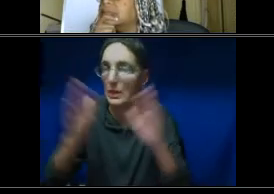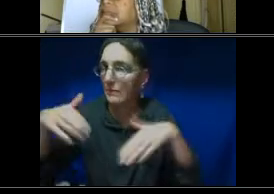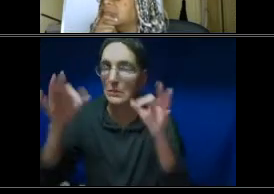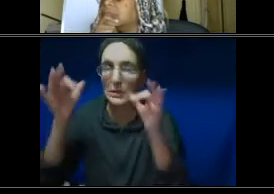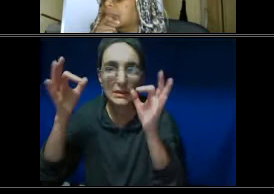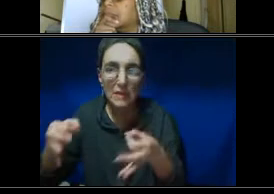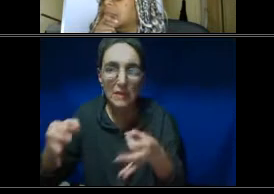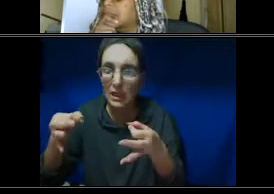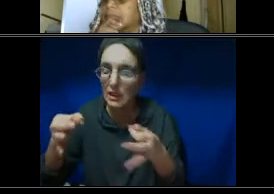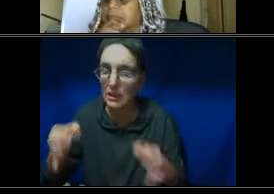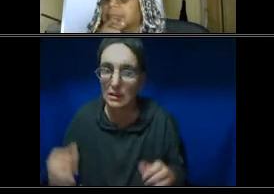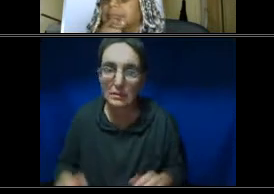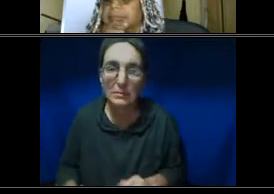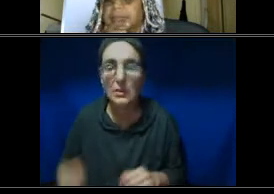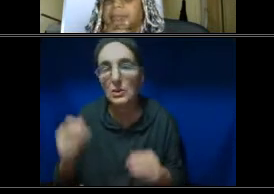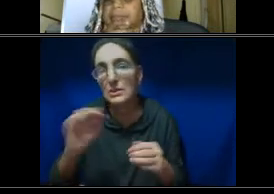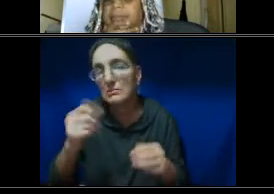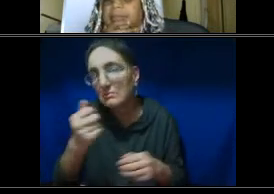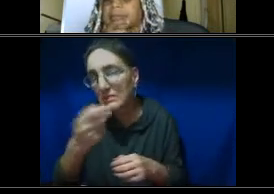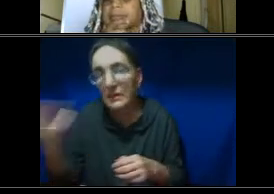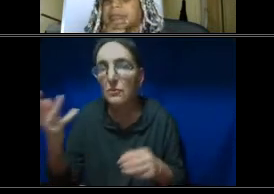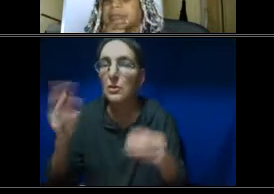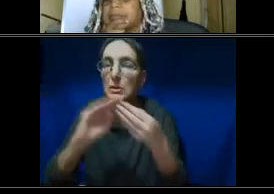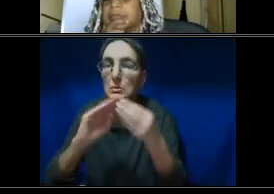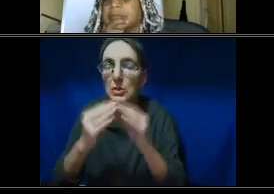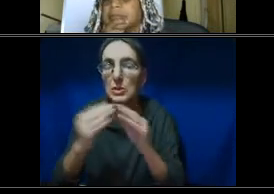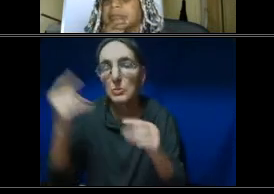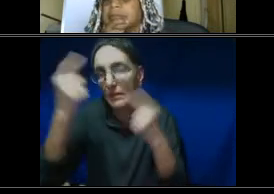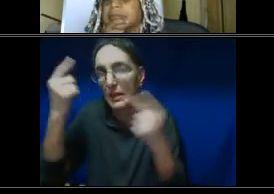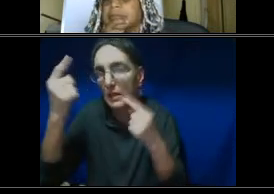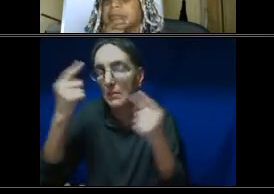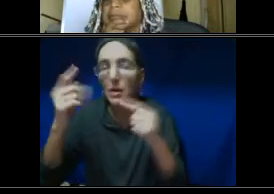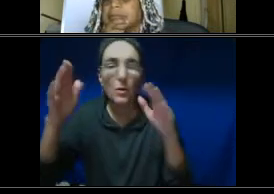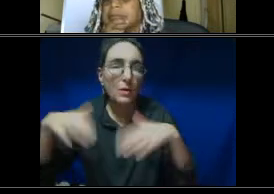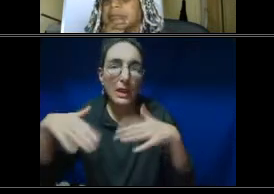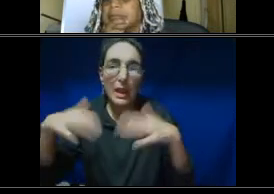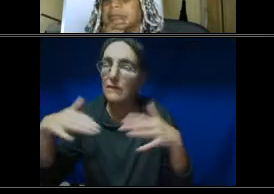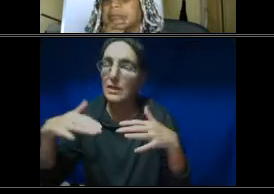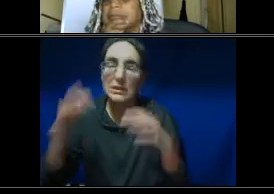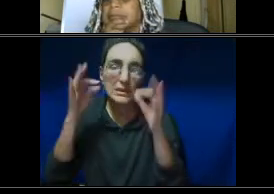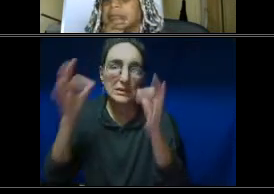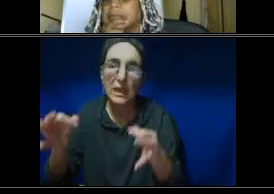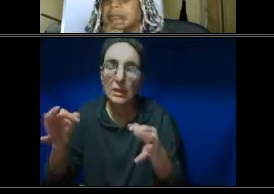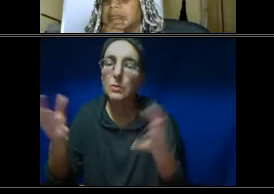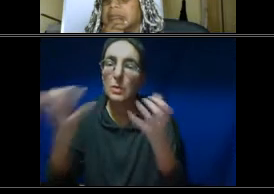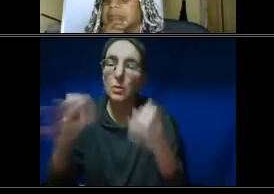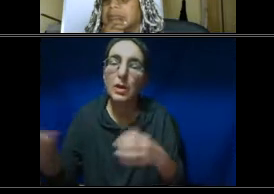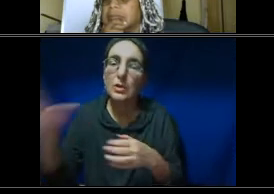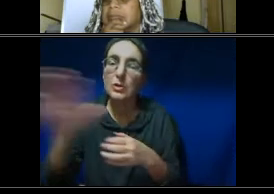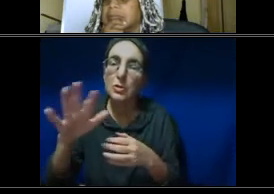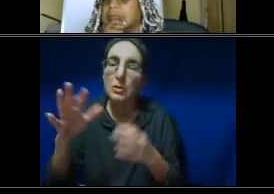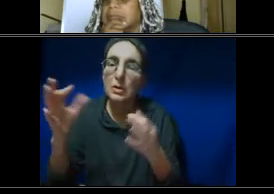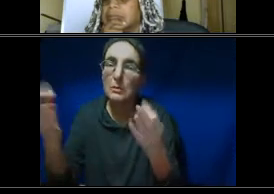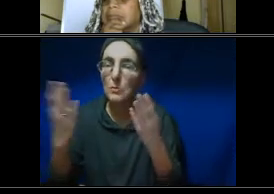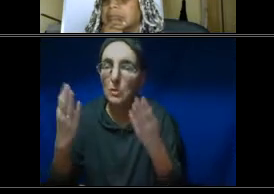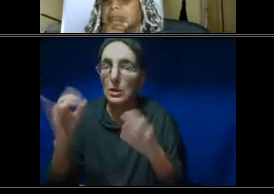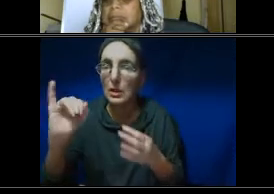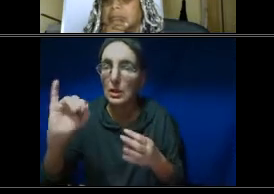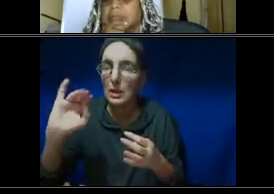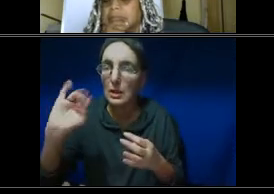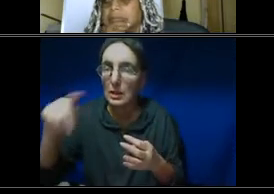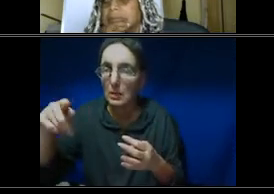share there were a number of communities that we're considering, but we haven't locked that down. So we definitely want your input, and we can add Colton